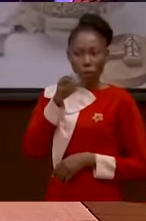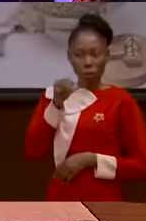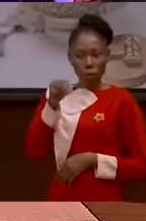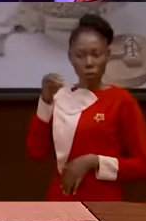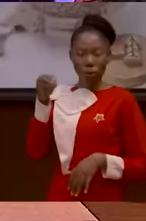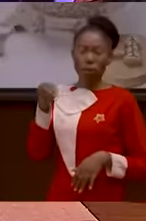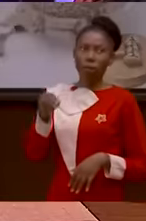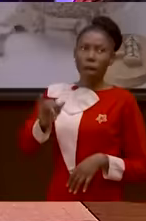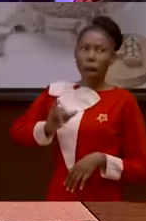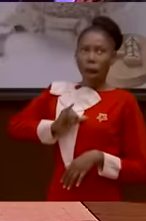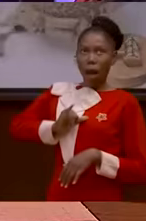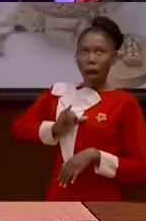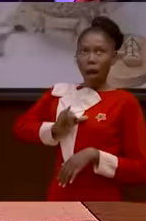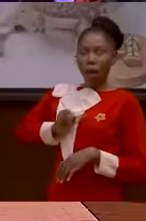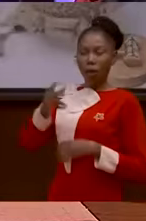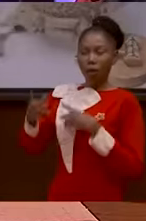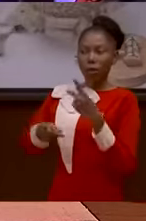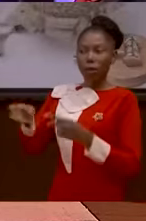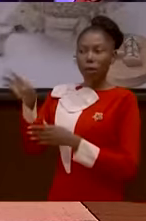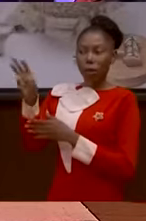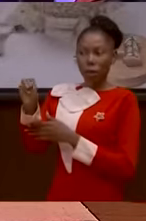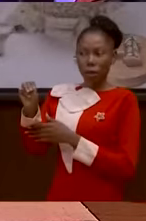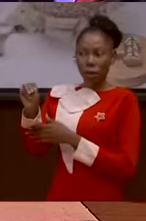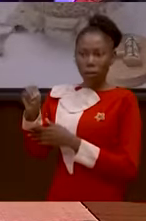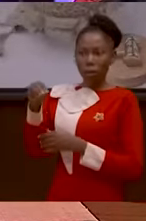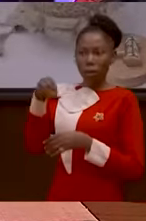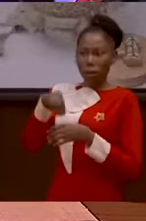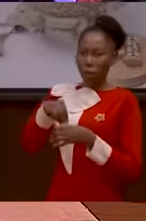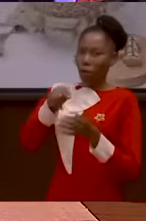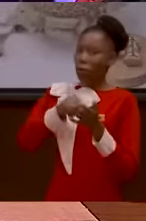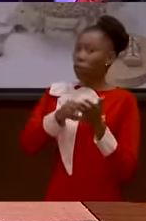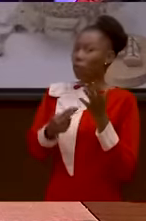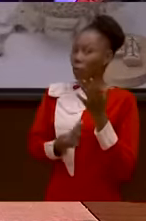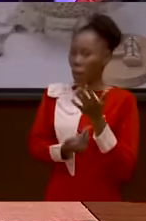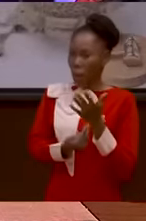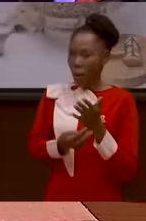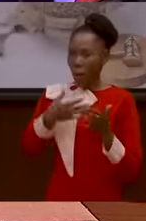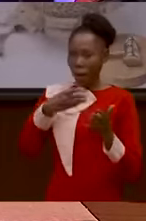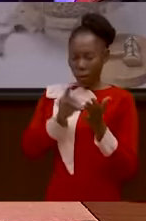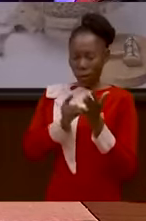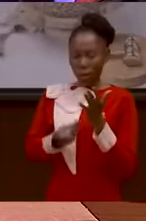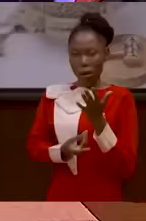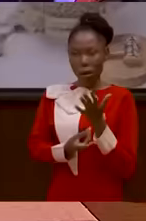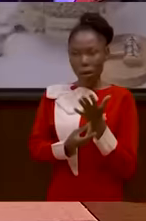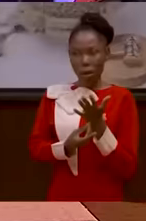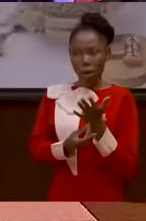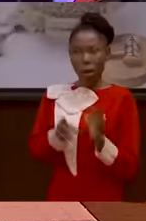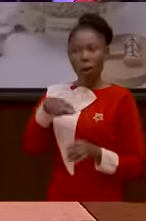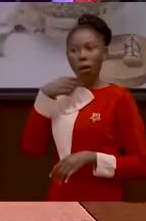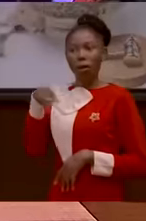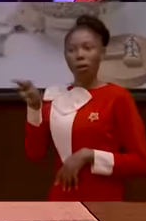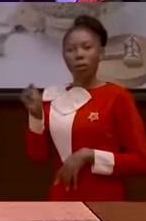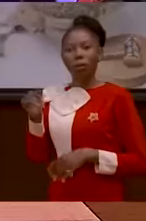his place last. The last time I went to his place was November. So December, I called him. That was him. I told him